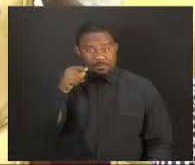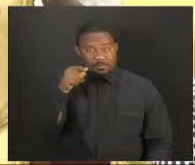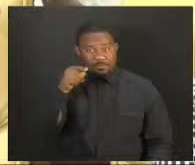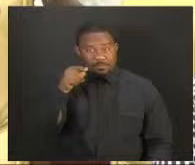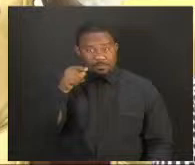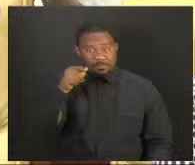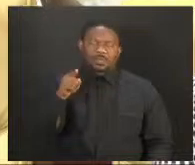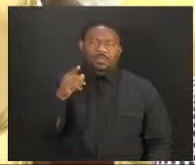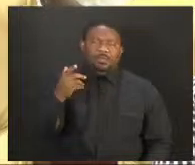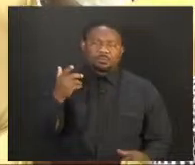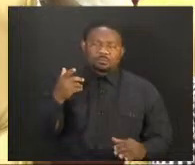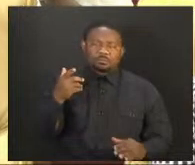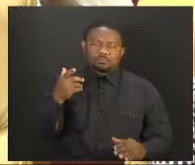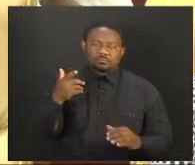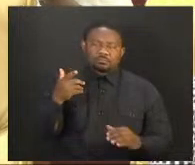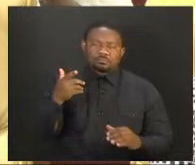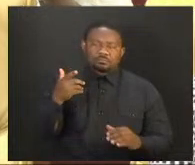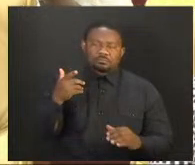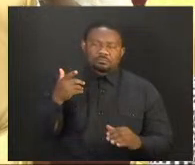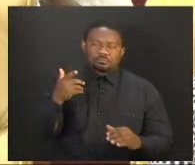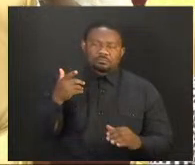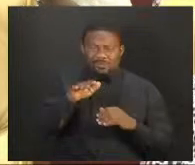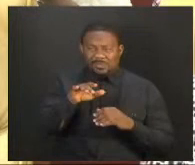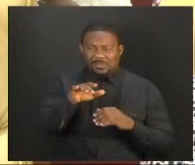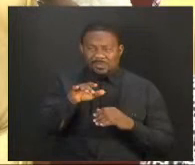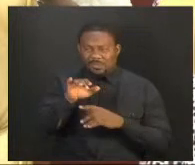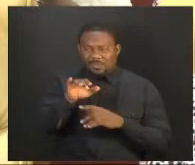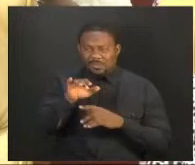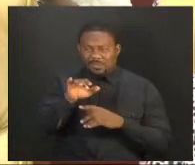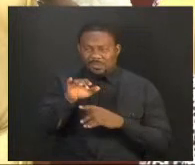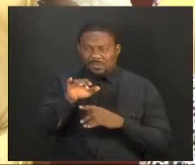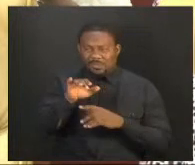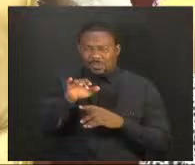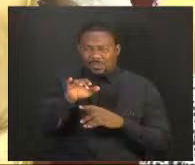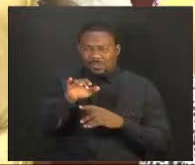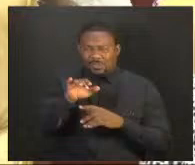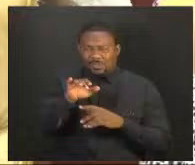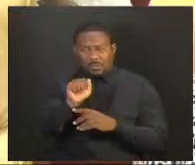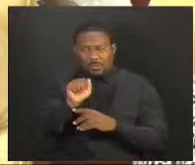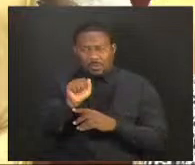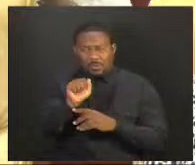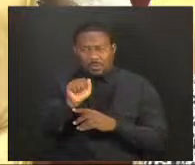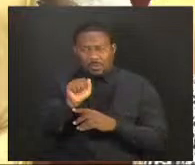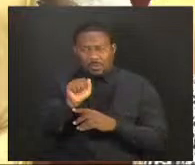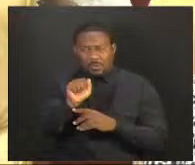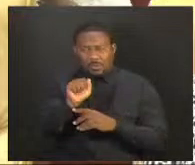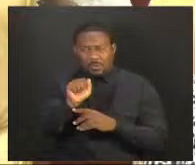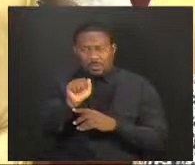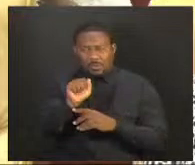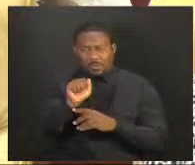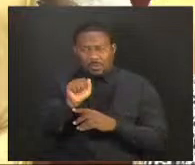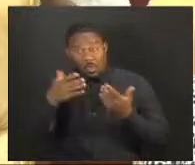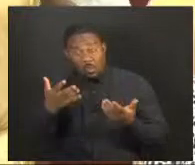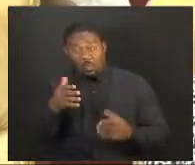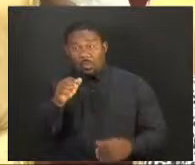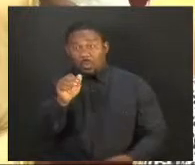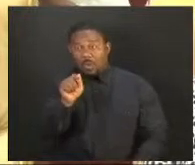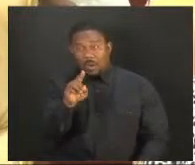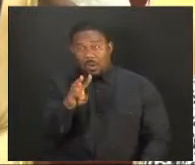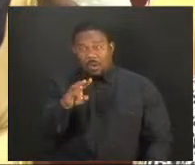I. So I don't know whether it's the I or the E that's the correct. Yeah, just for